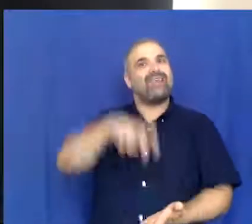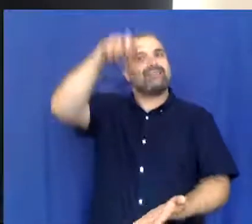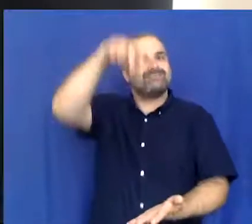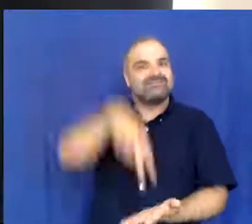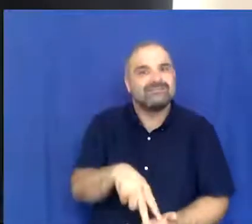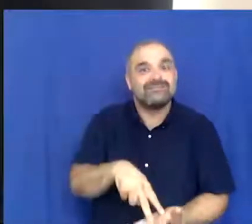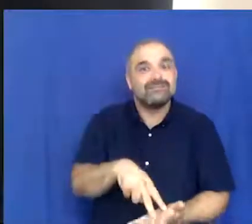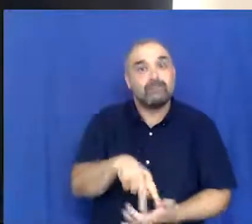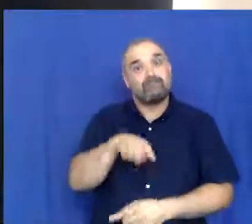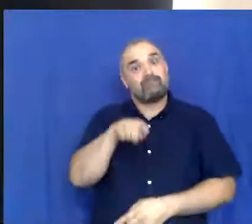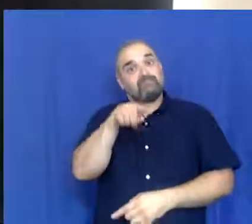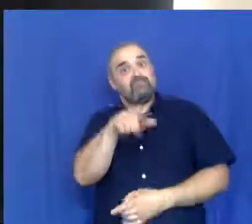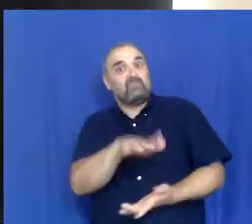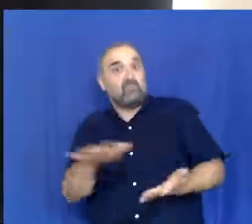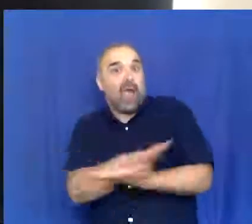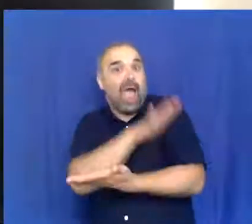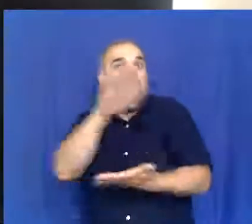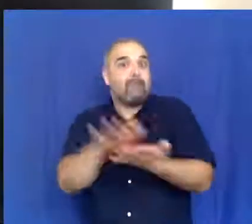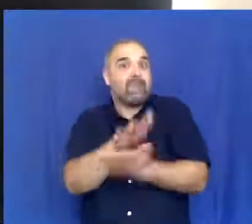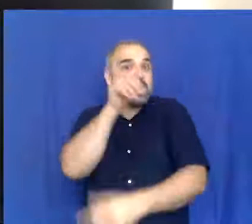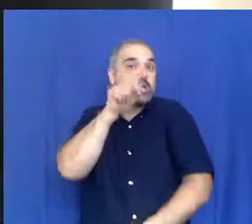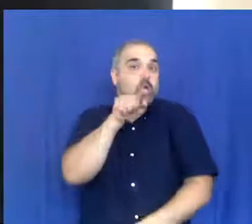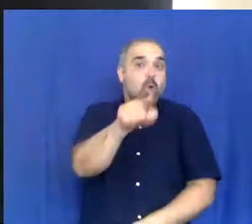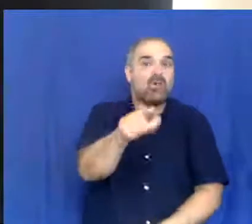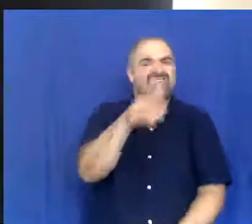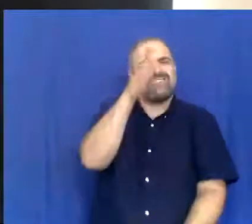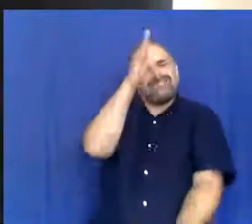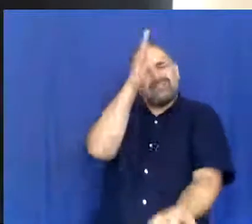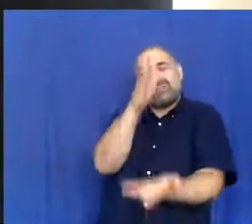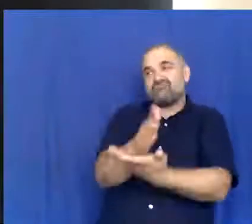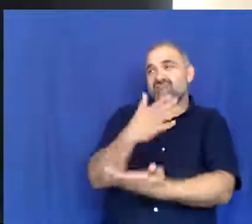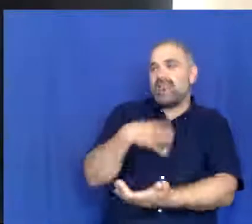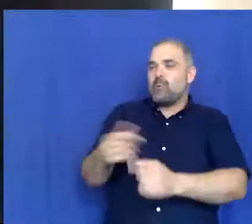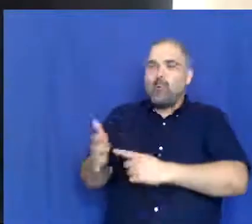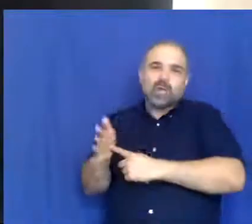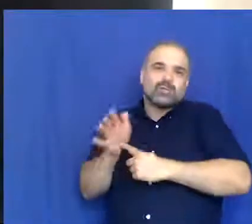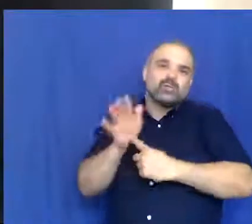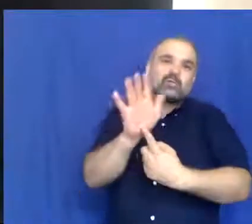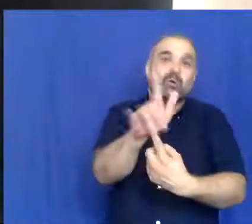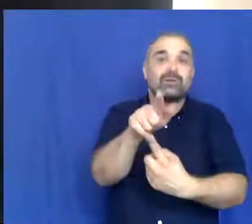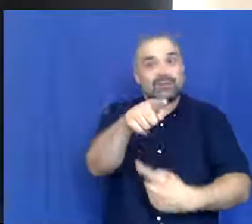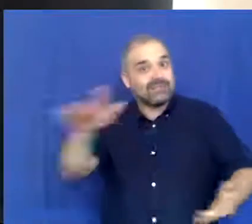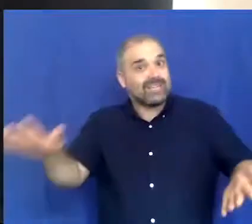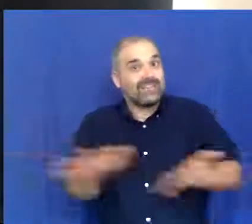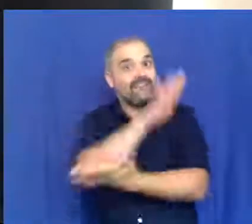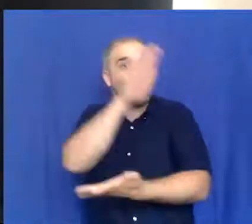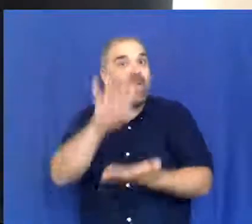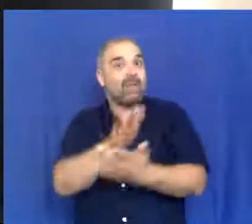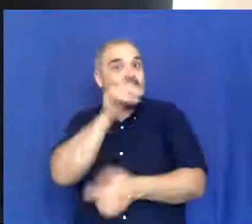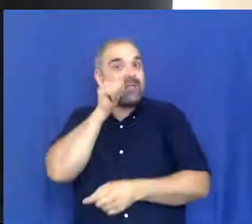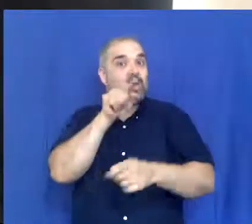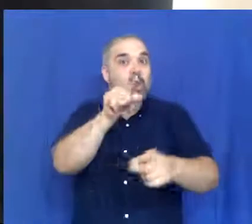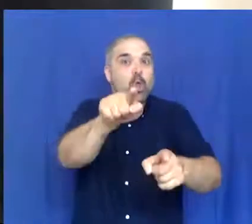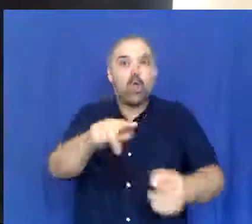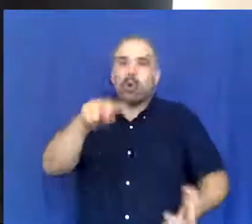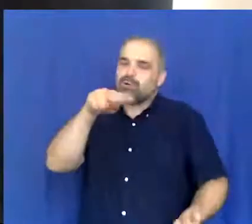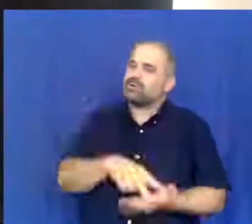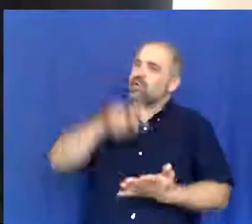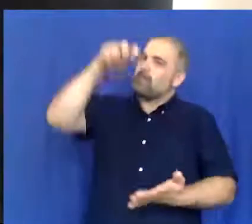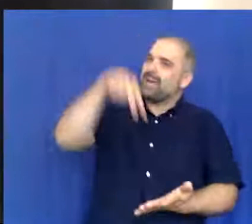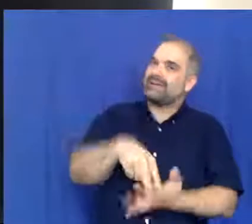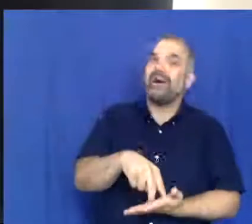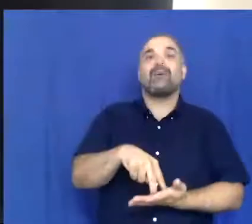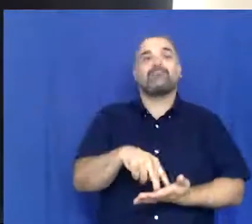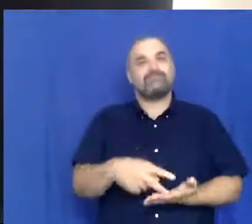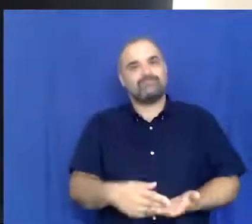you know it, jump up and down. If you're happy and you know it and you really want to show it, if you're